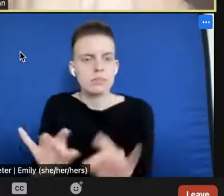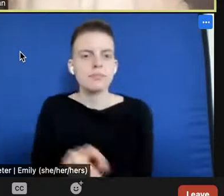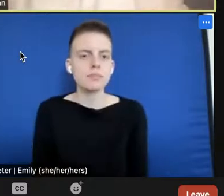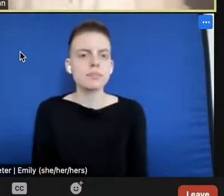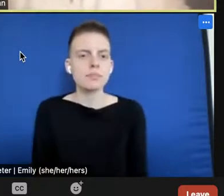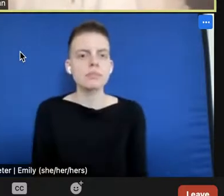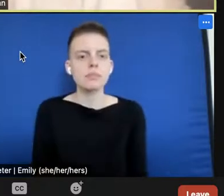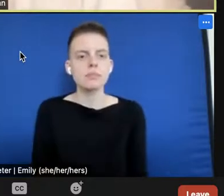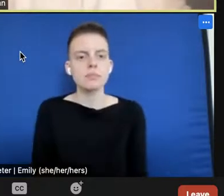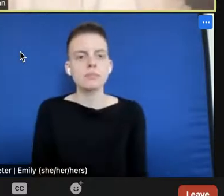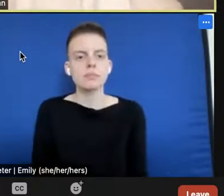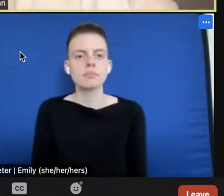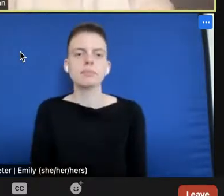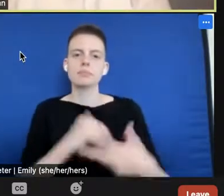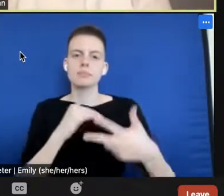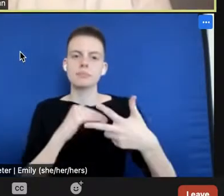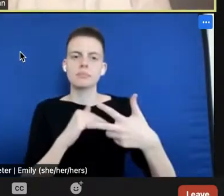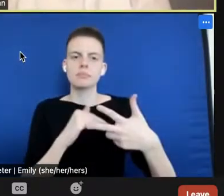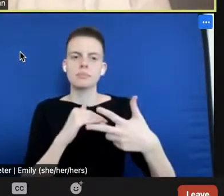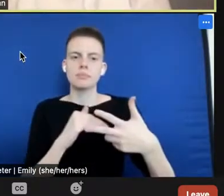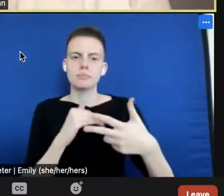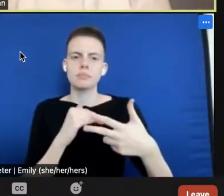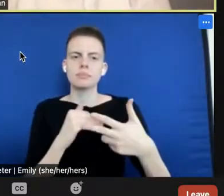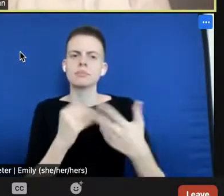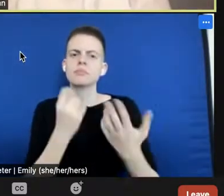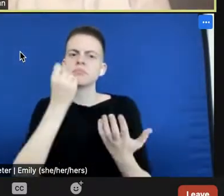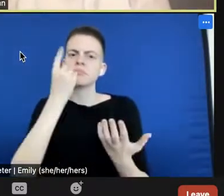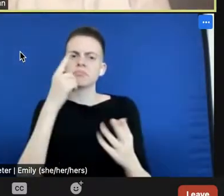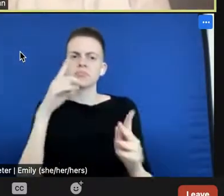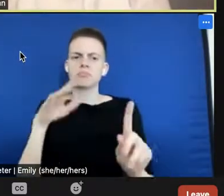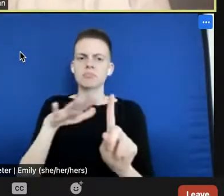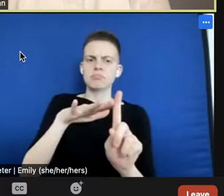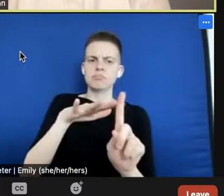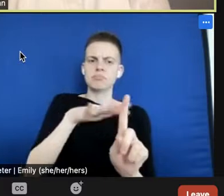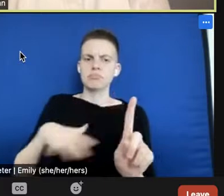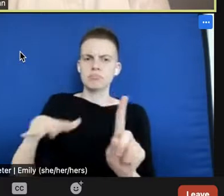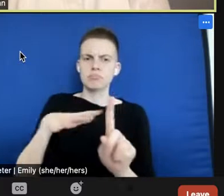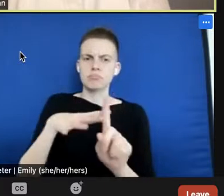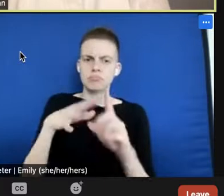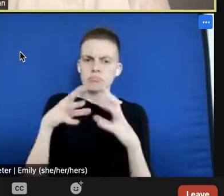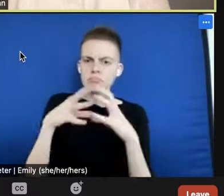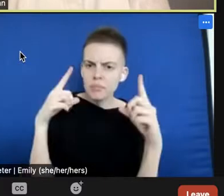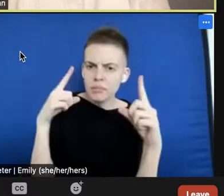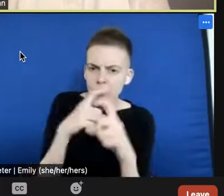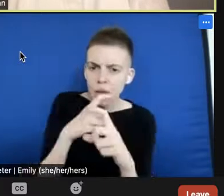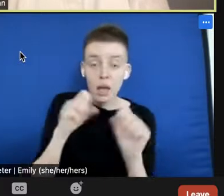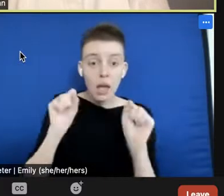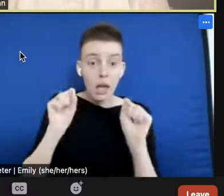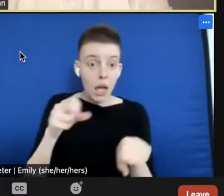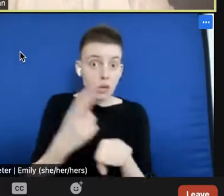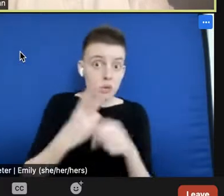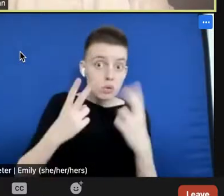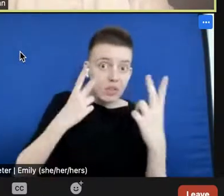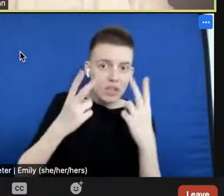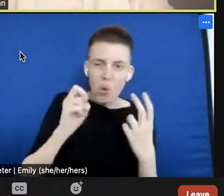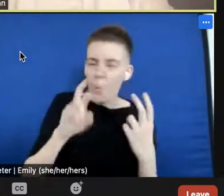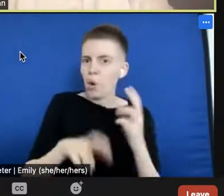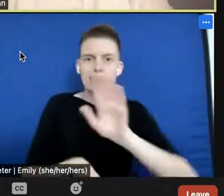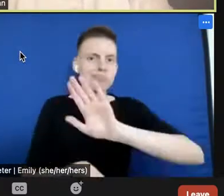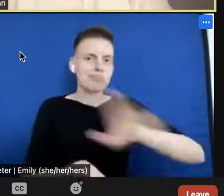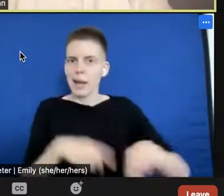We have to consider the effective complexity of the environment and materials plays in their ability to use her vision. So the learning media is